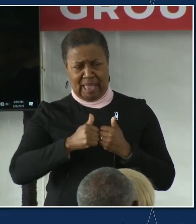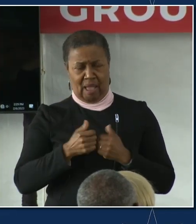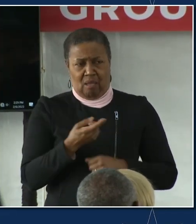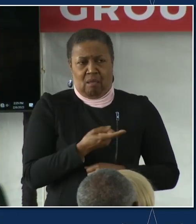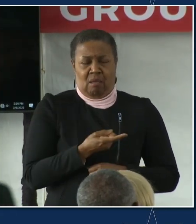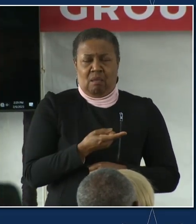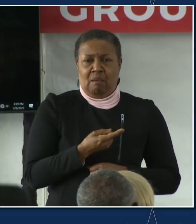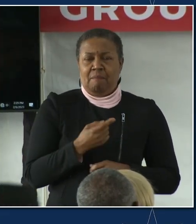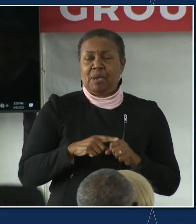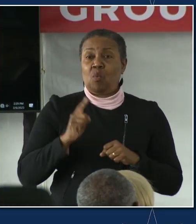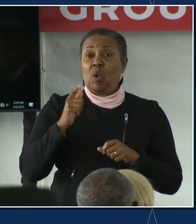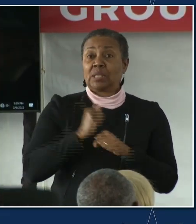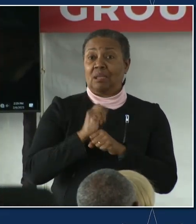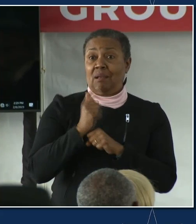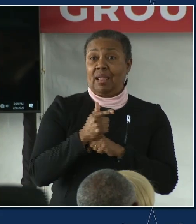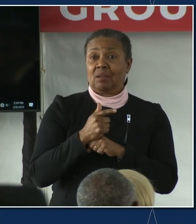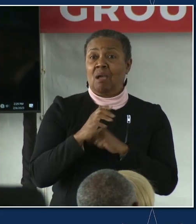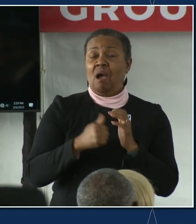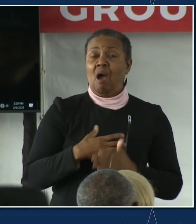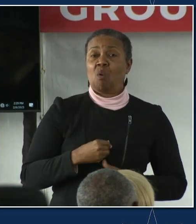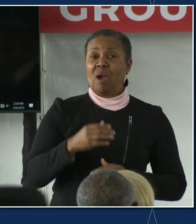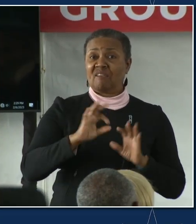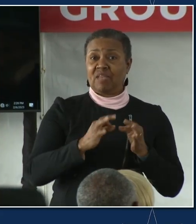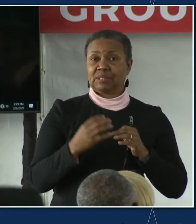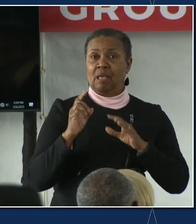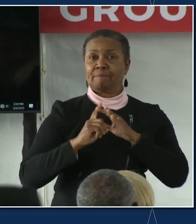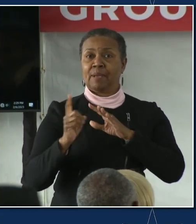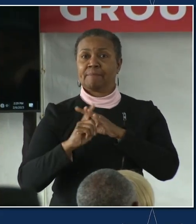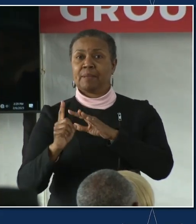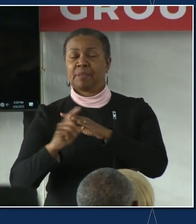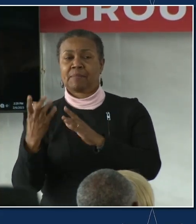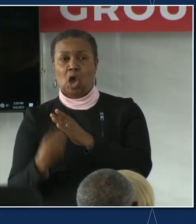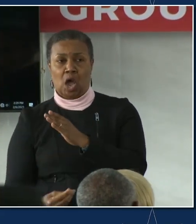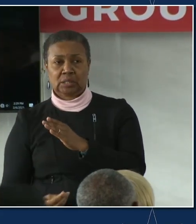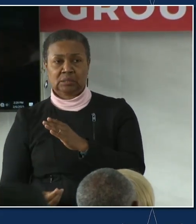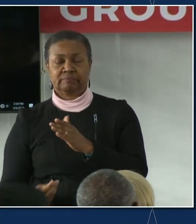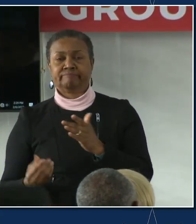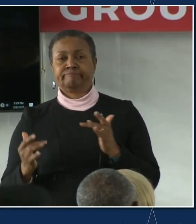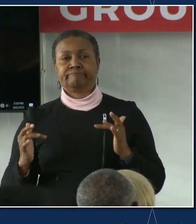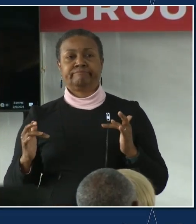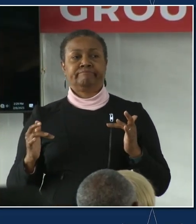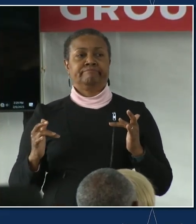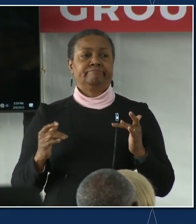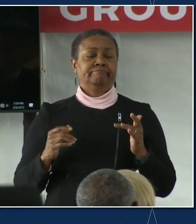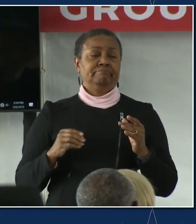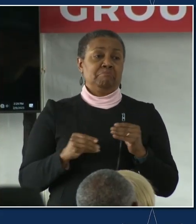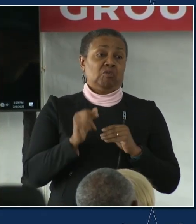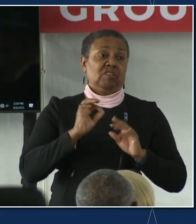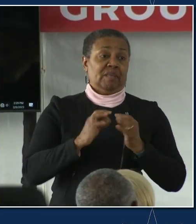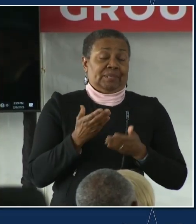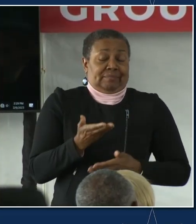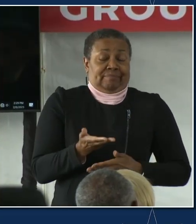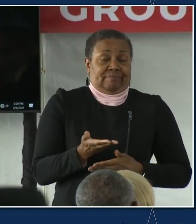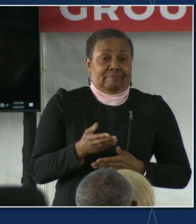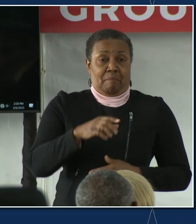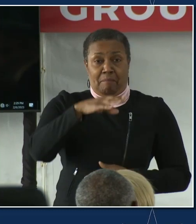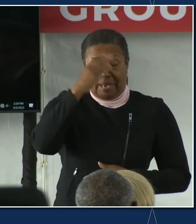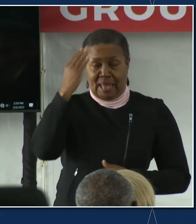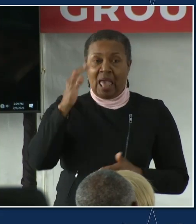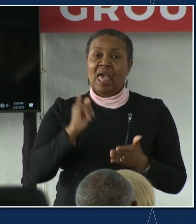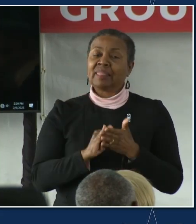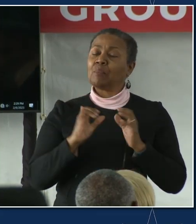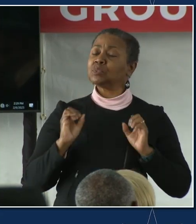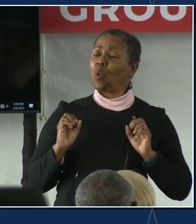Within a year, all of the white families were gone, and it was pretty much black, which was okay,